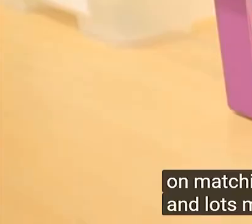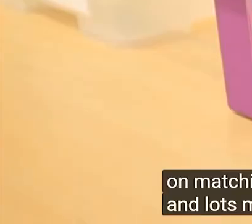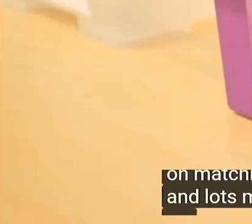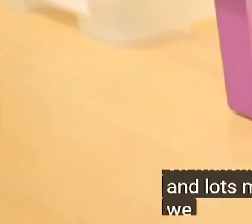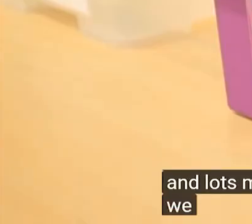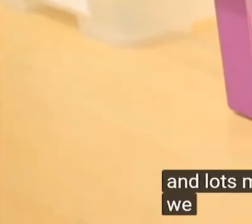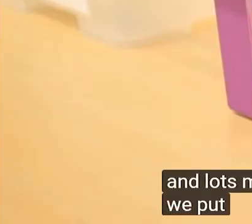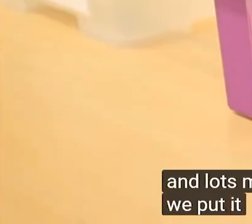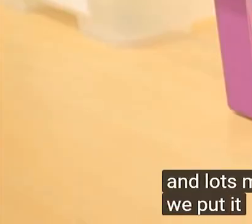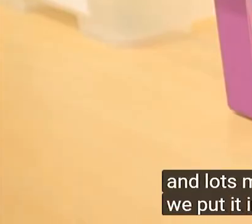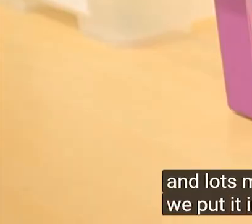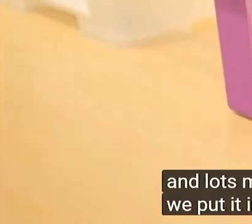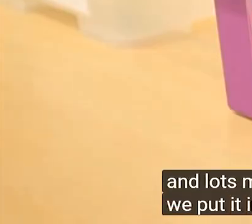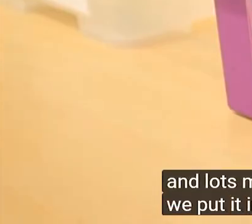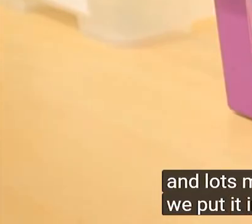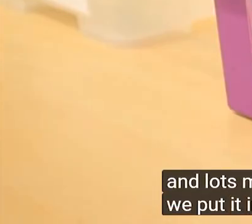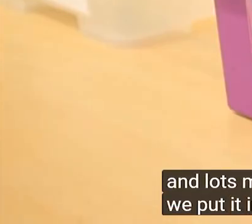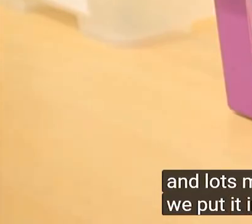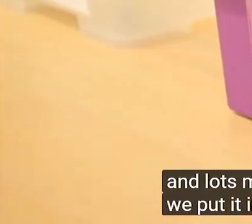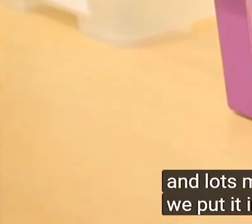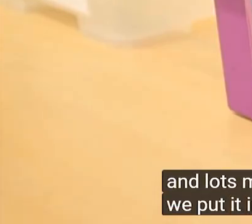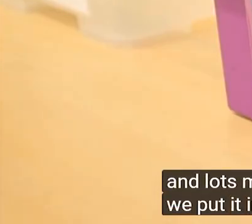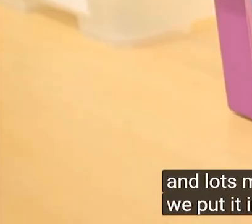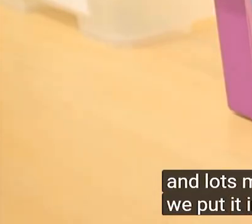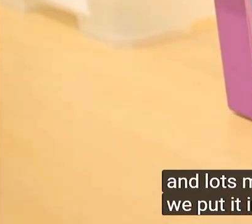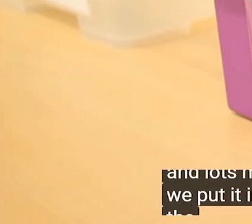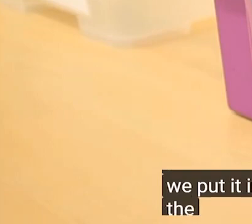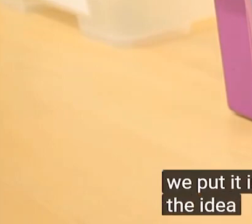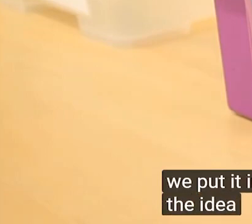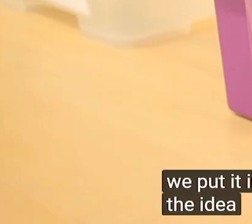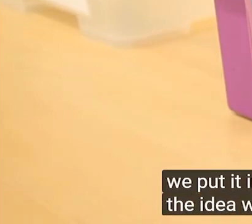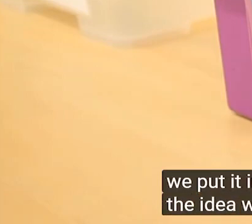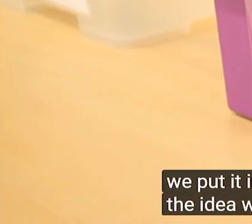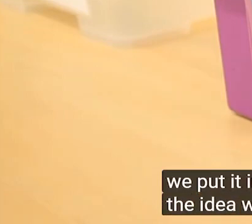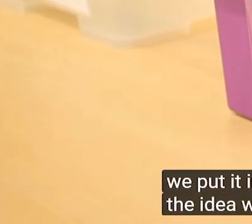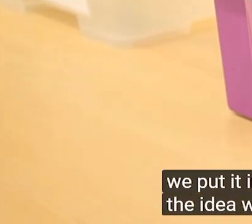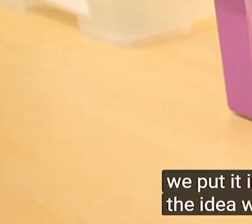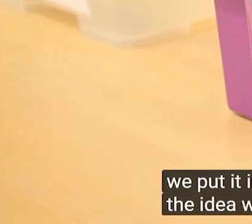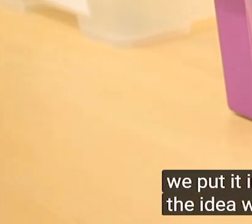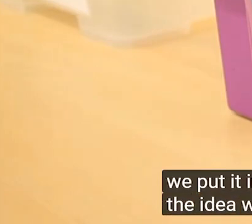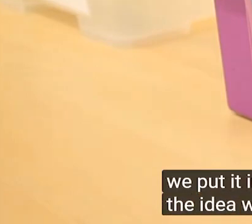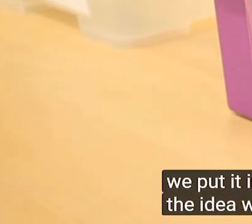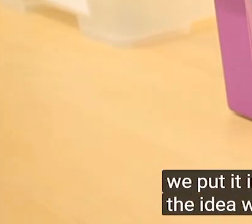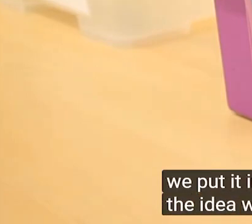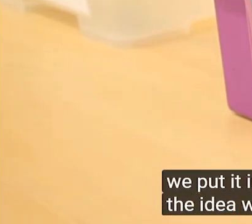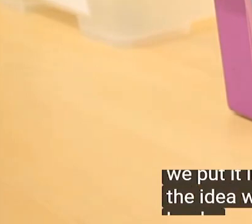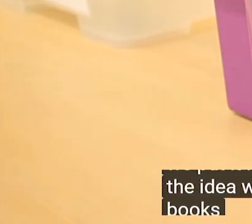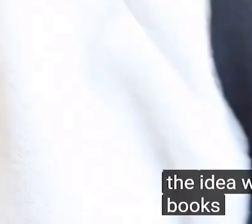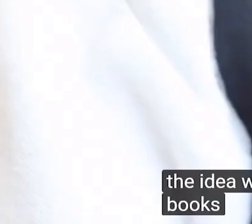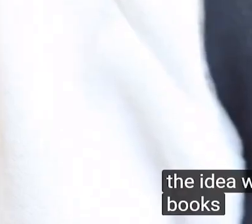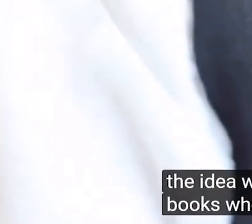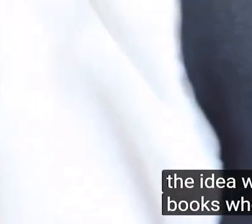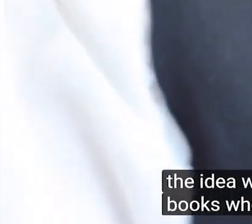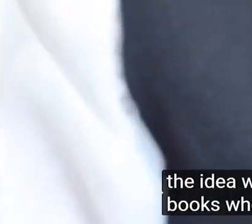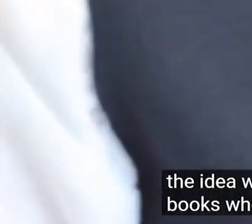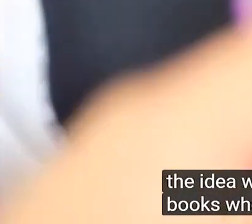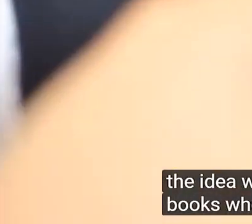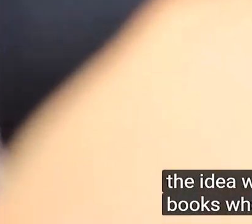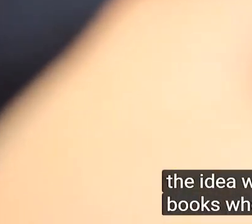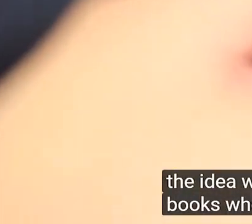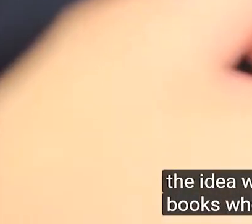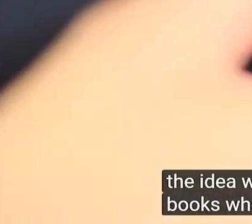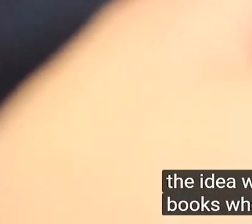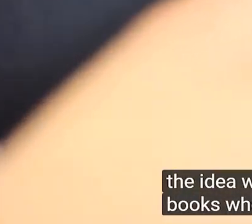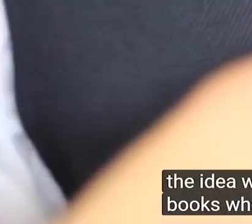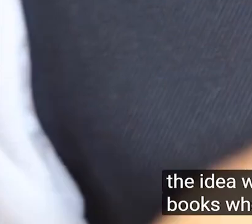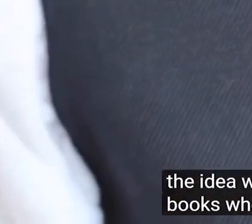work is finished, we put it in the finished box. I learnt the idea of finished by using my finished box. When